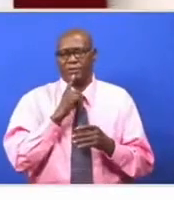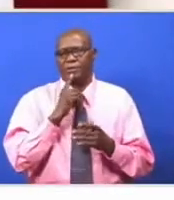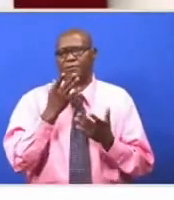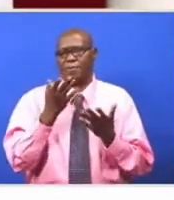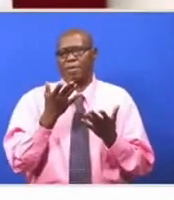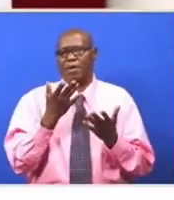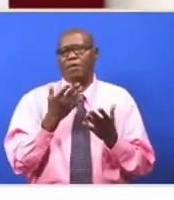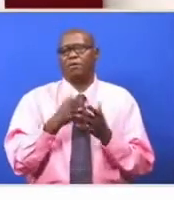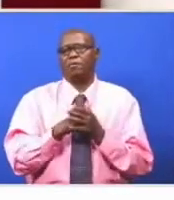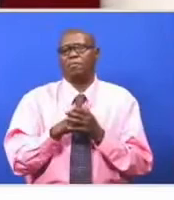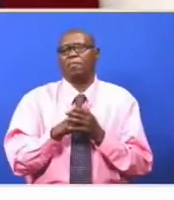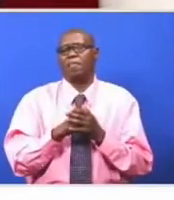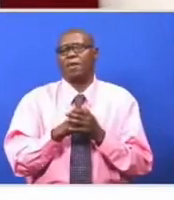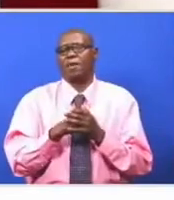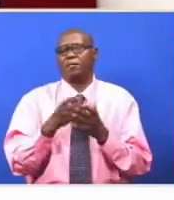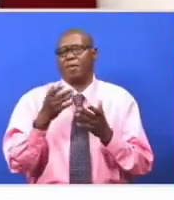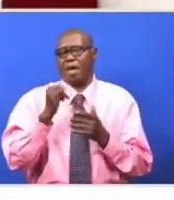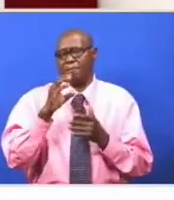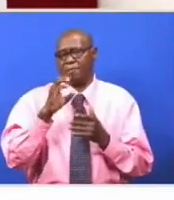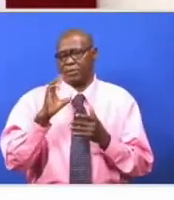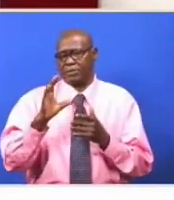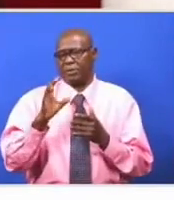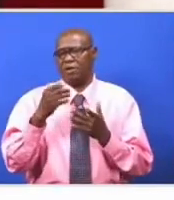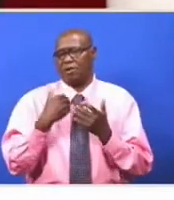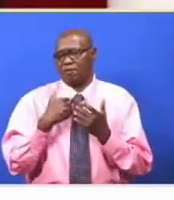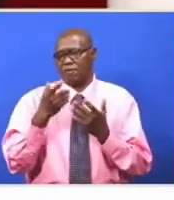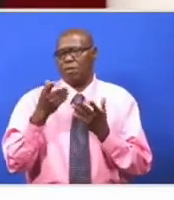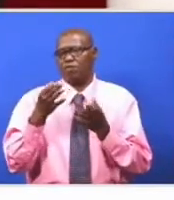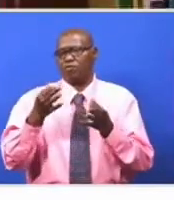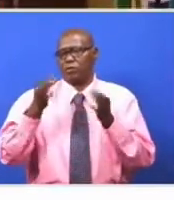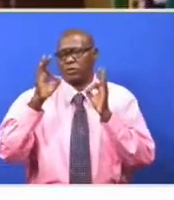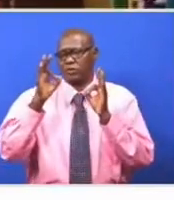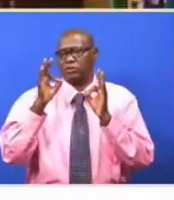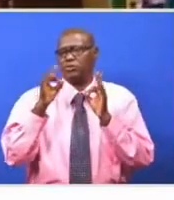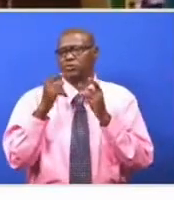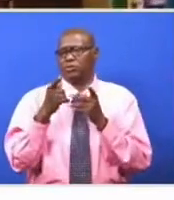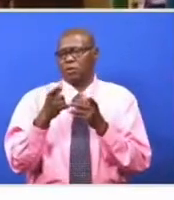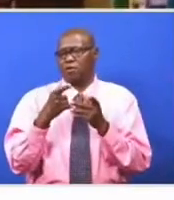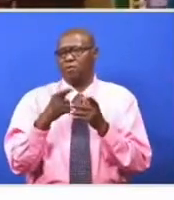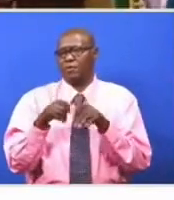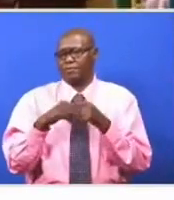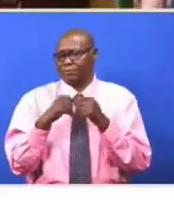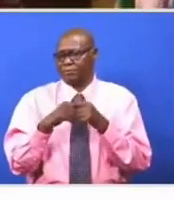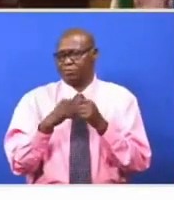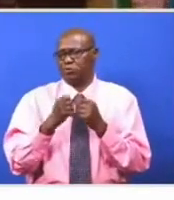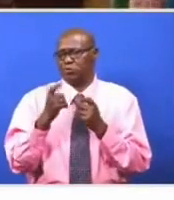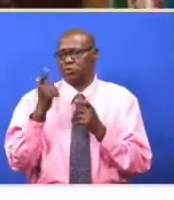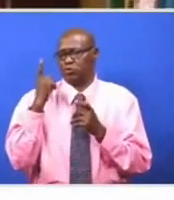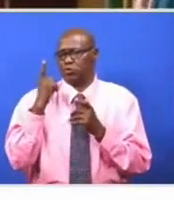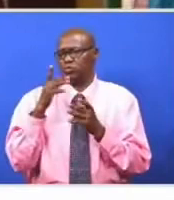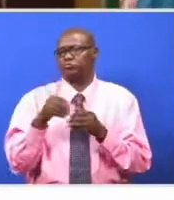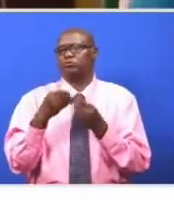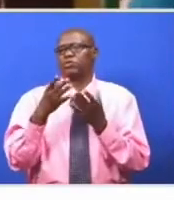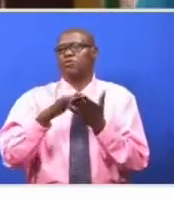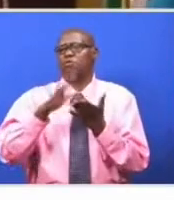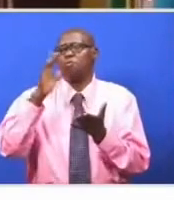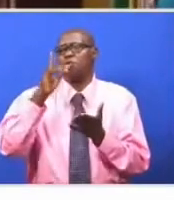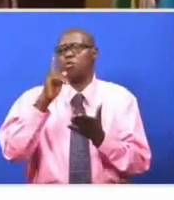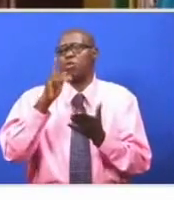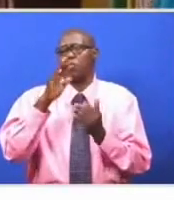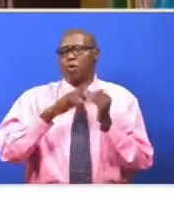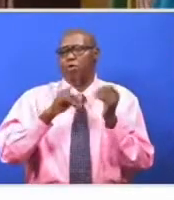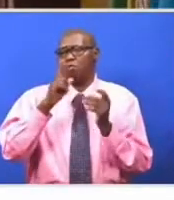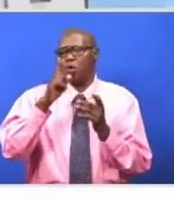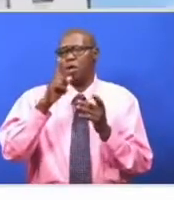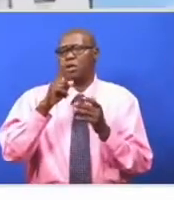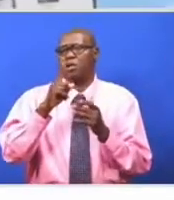election malpractices by IEBC officials, which included issuance of more than one ballot paper to voters and collusion